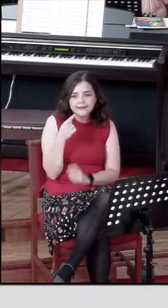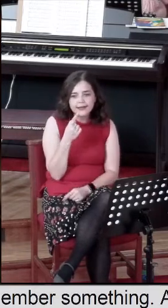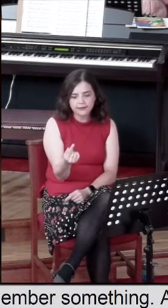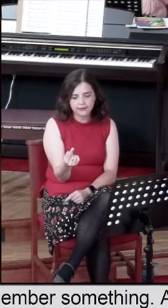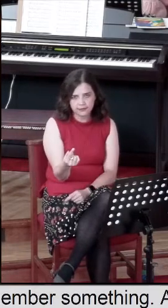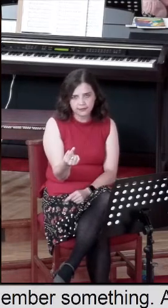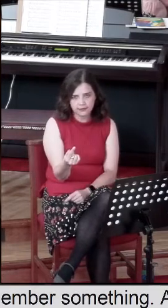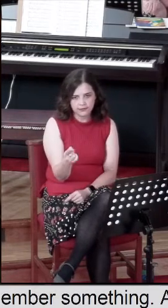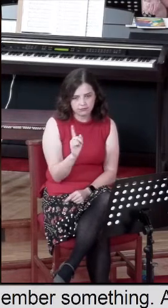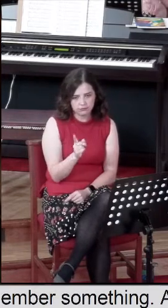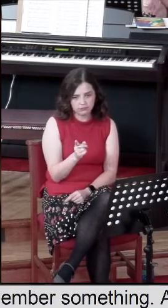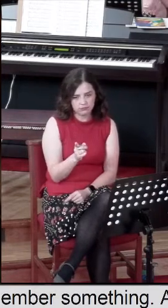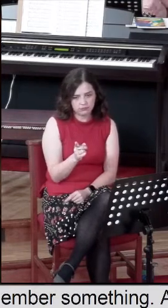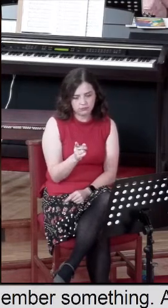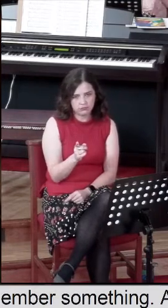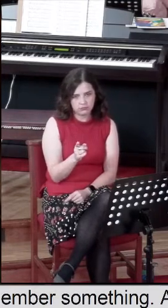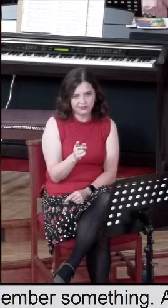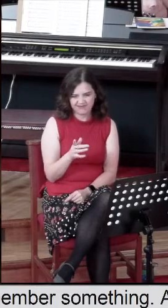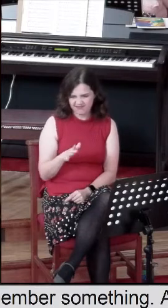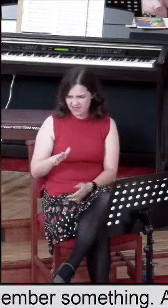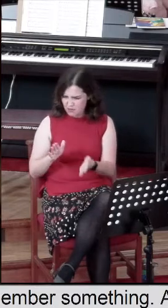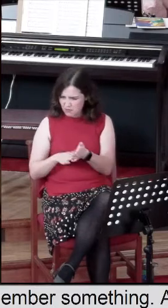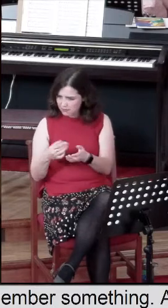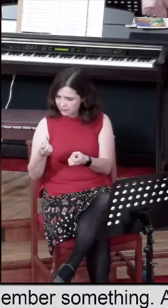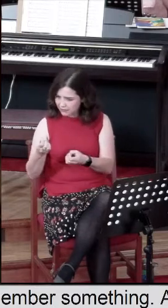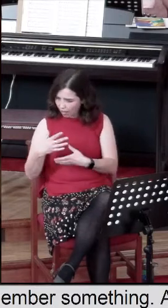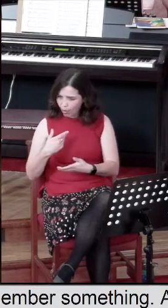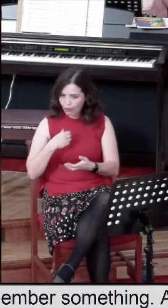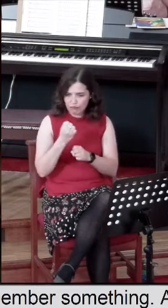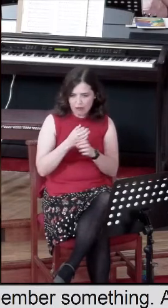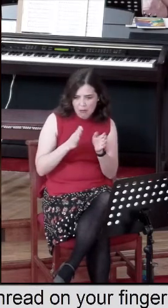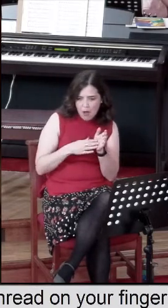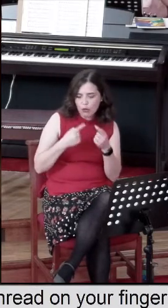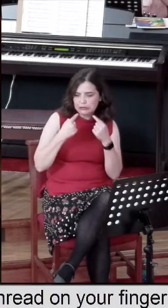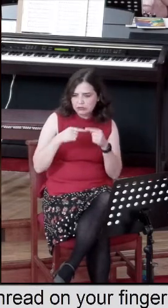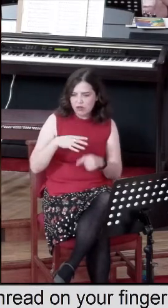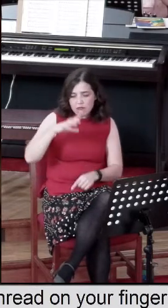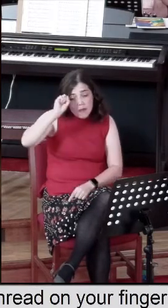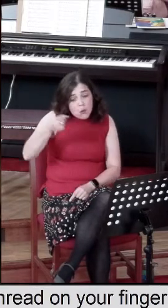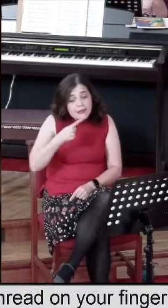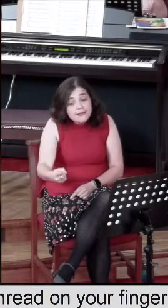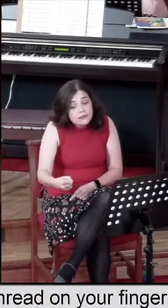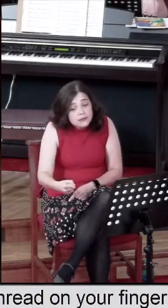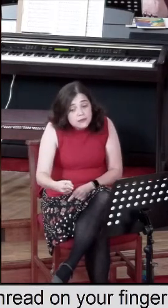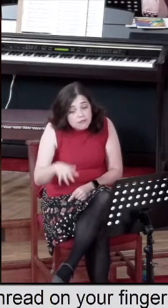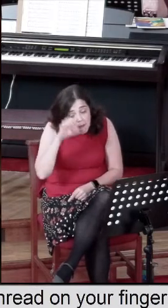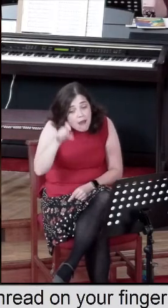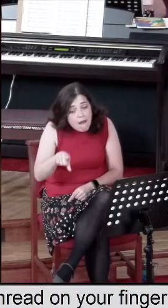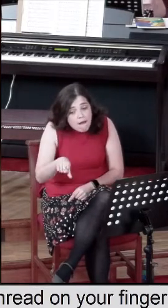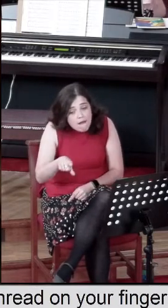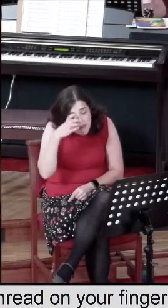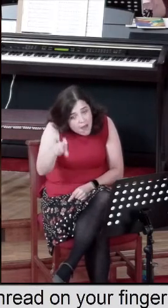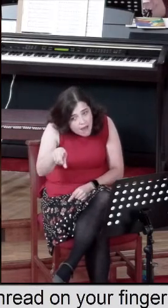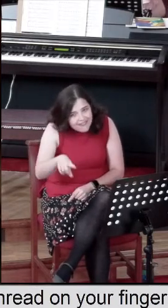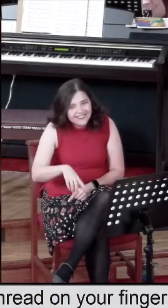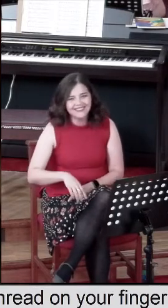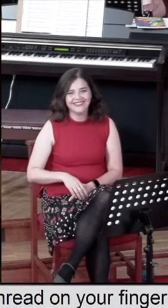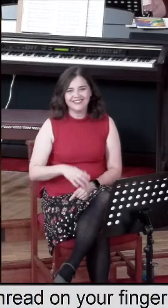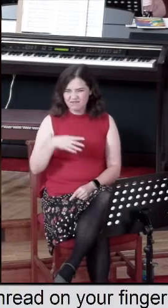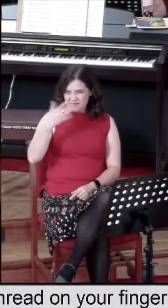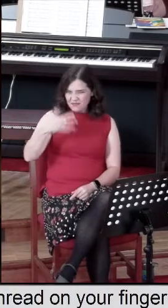said. Does your mum ever say that to you, or your granny, or a teacher? Remember what I said? You ever heard those